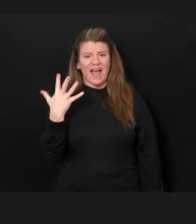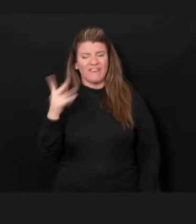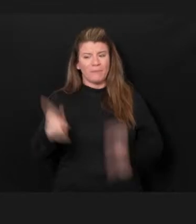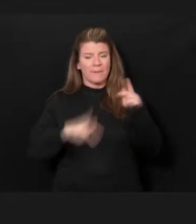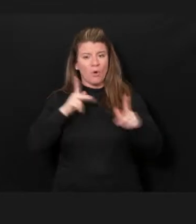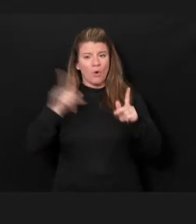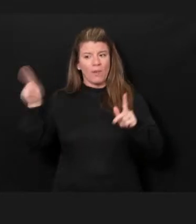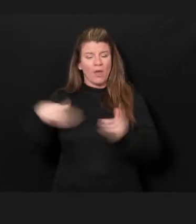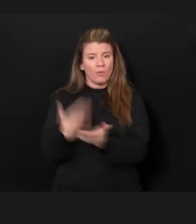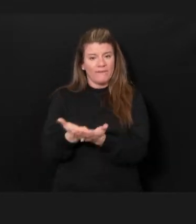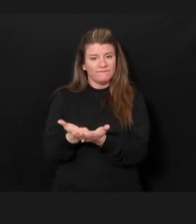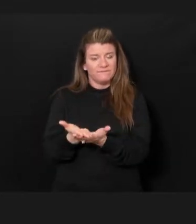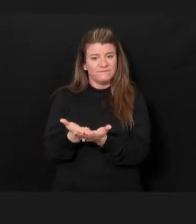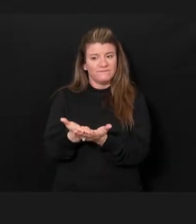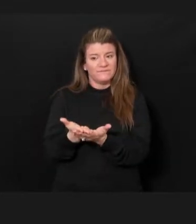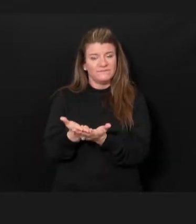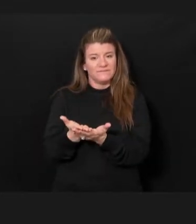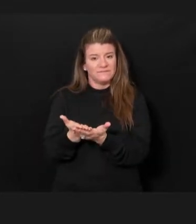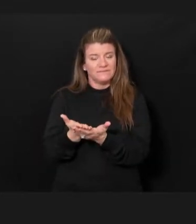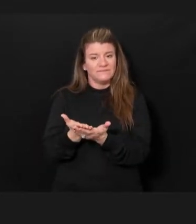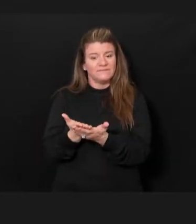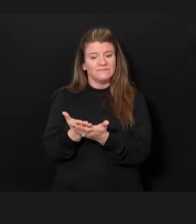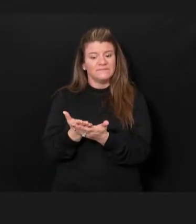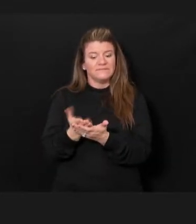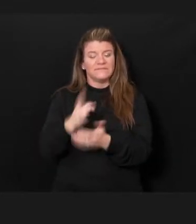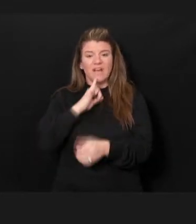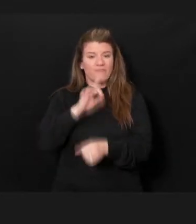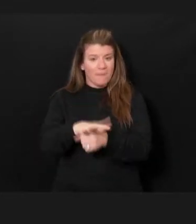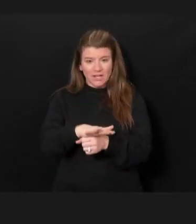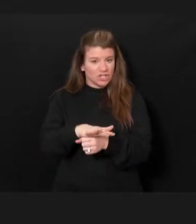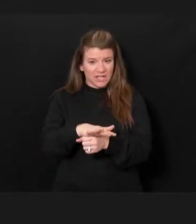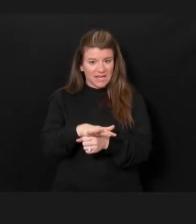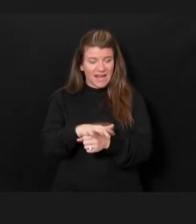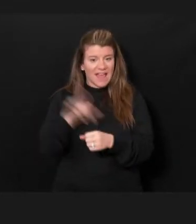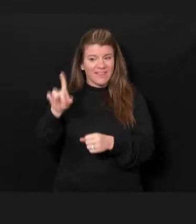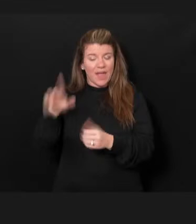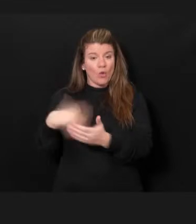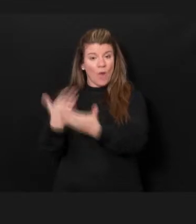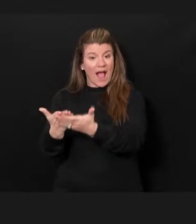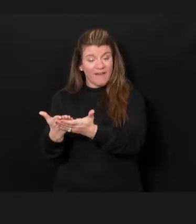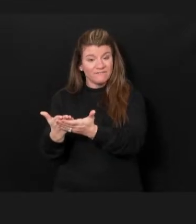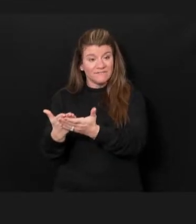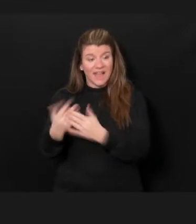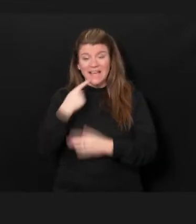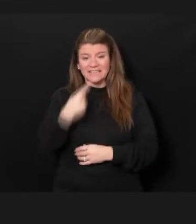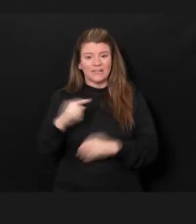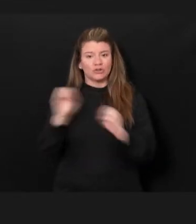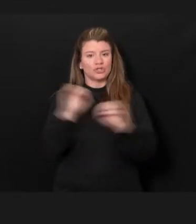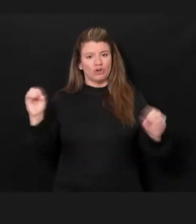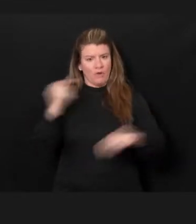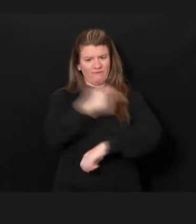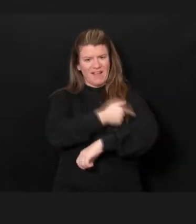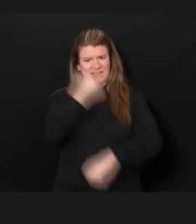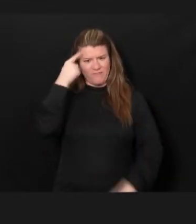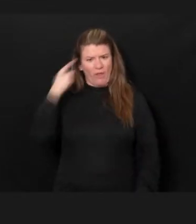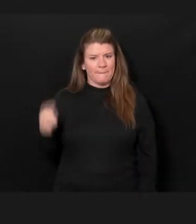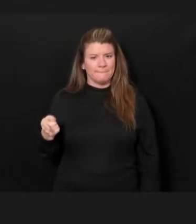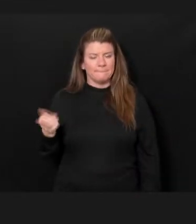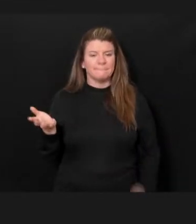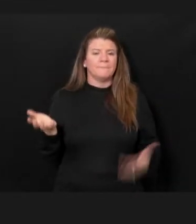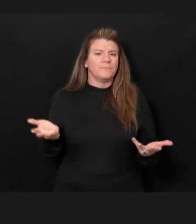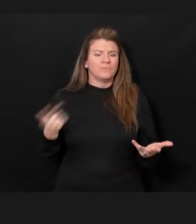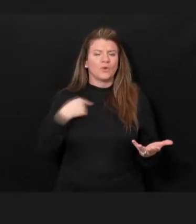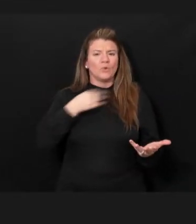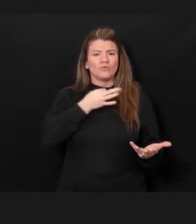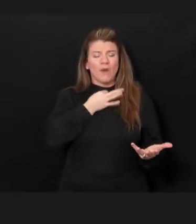arrived that, and they had a confirmation, by the way, they arrived, it said that there was no vaccine for them. So I'm wondering if